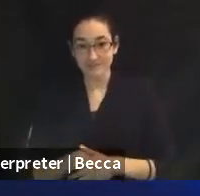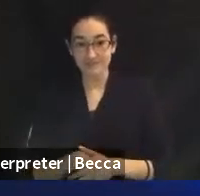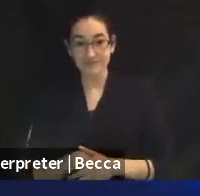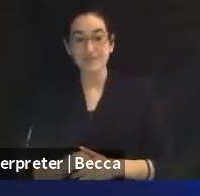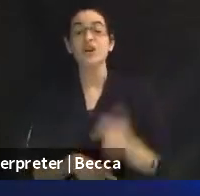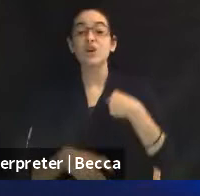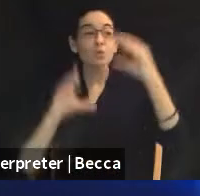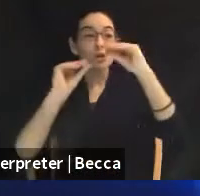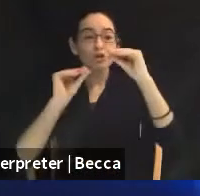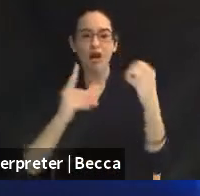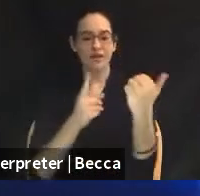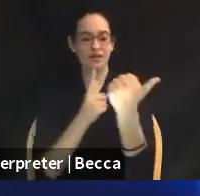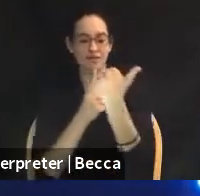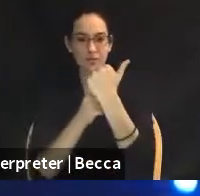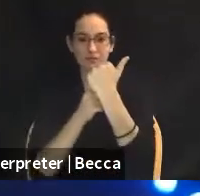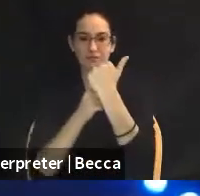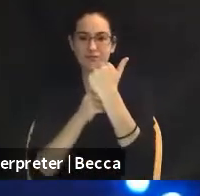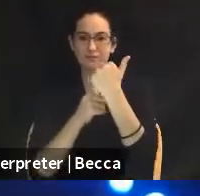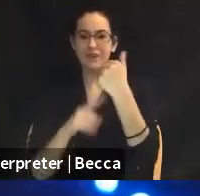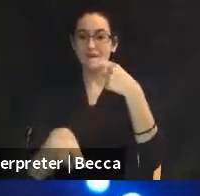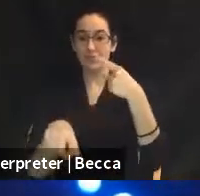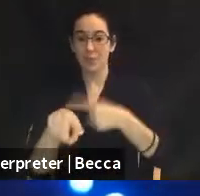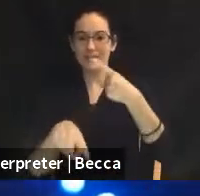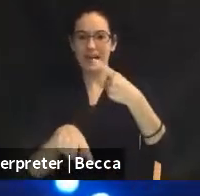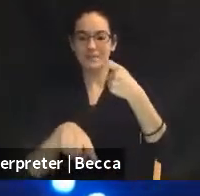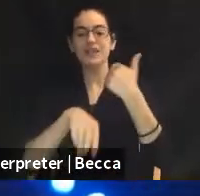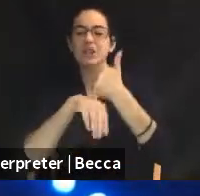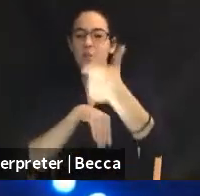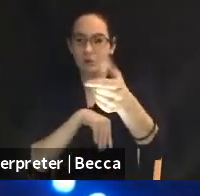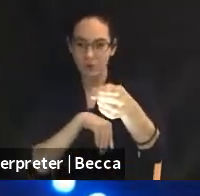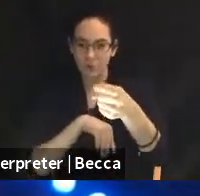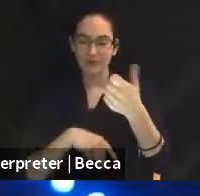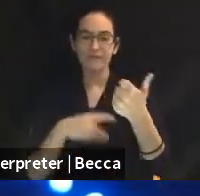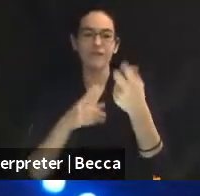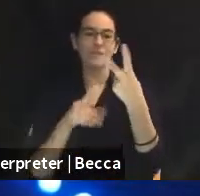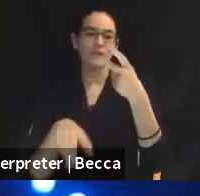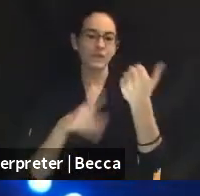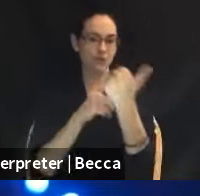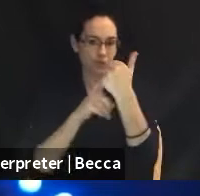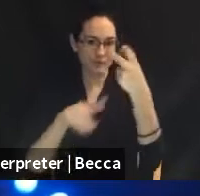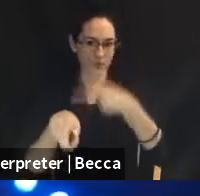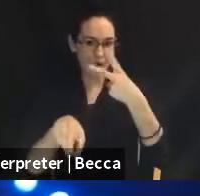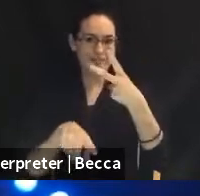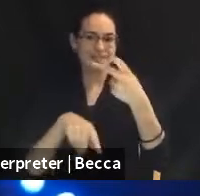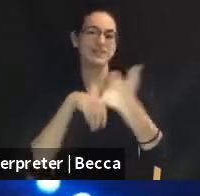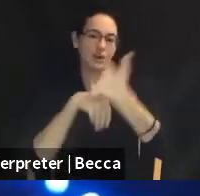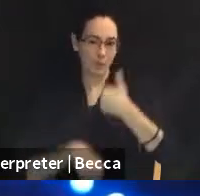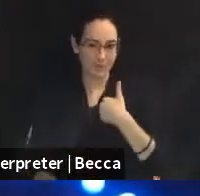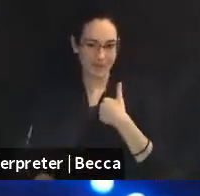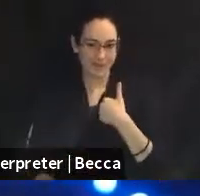Fool me twice, shame on me. There's a limit to my trust, but if we're not careful, all these sayings and things we talk